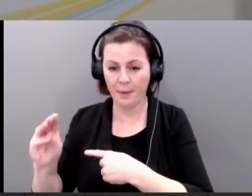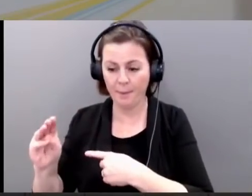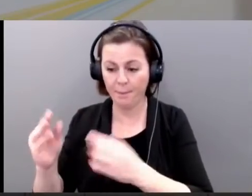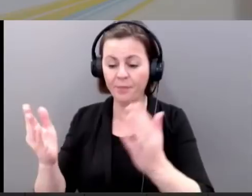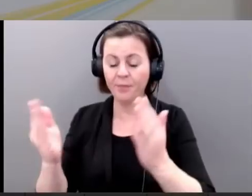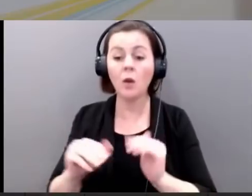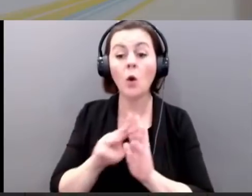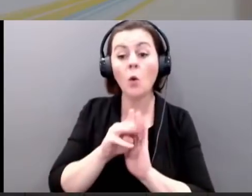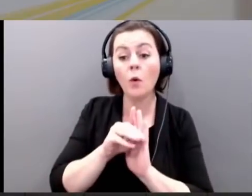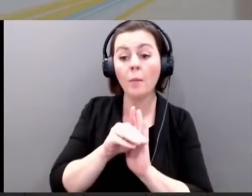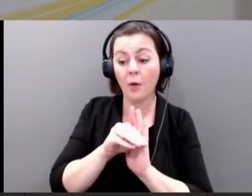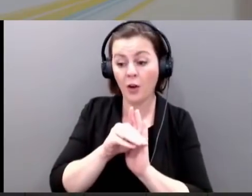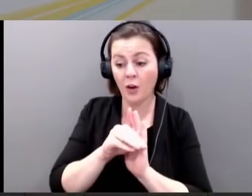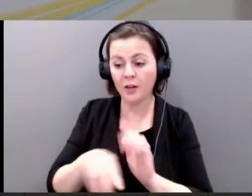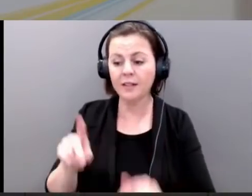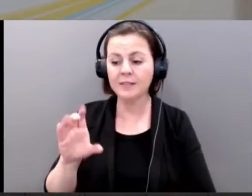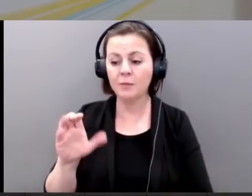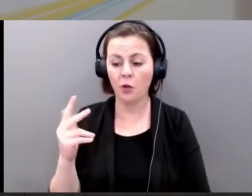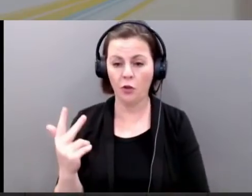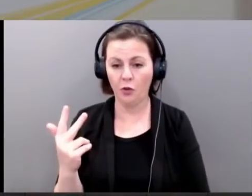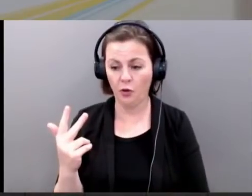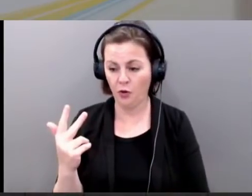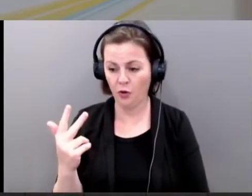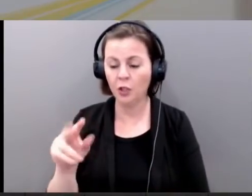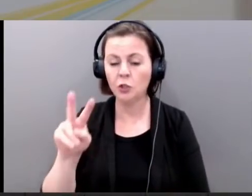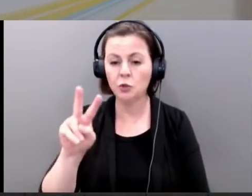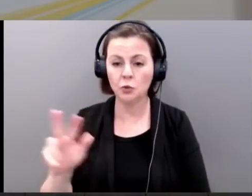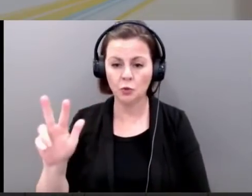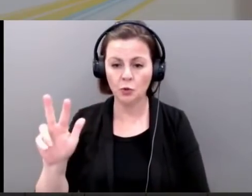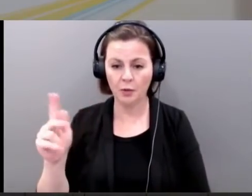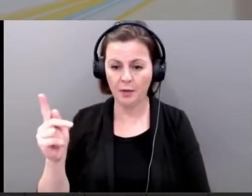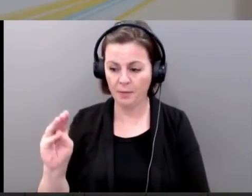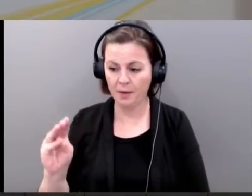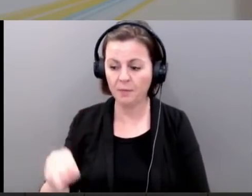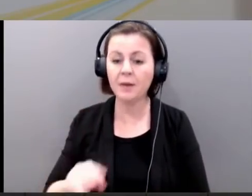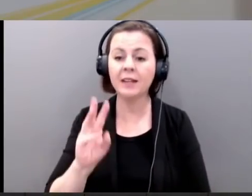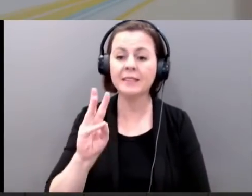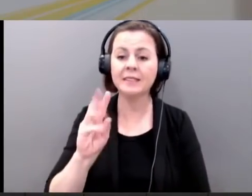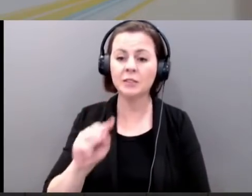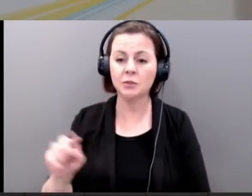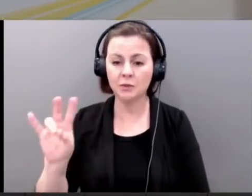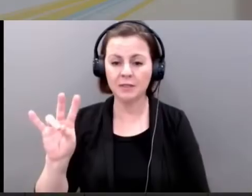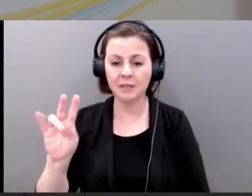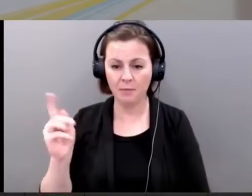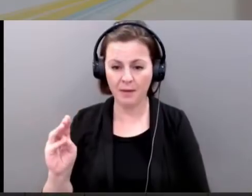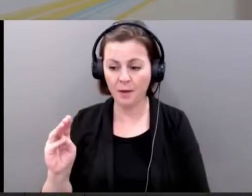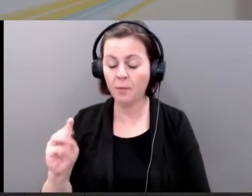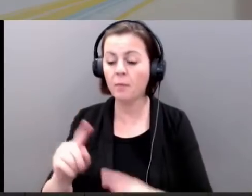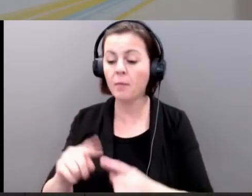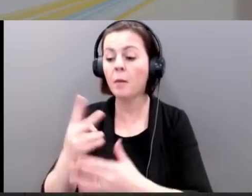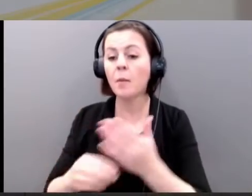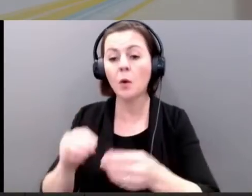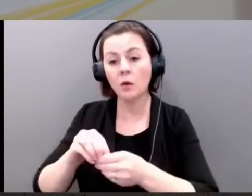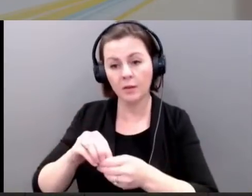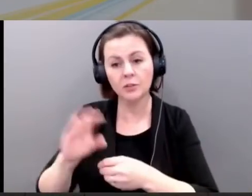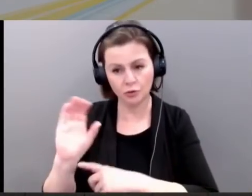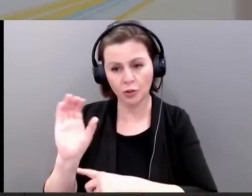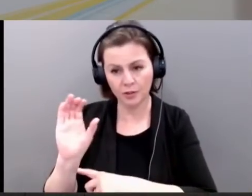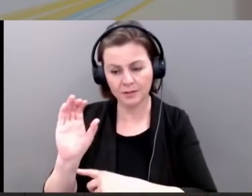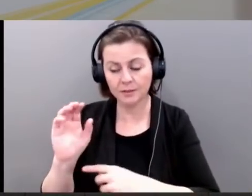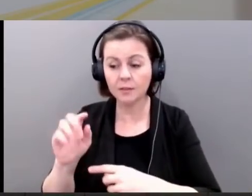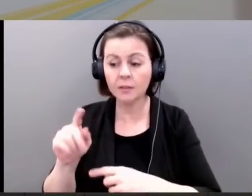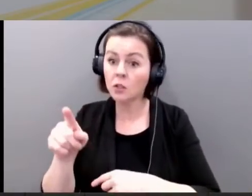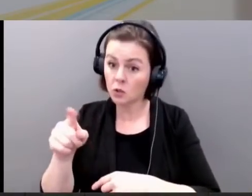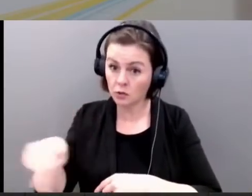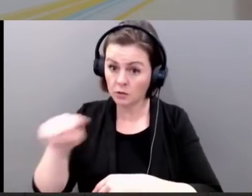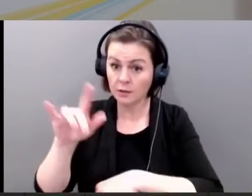3 p.m. and from 6 to 7 p.m. Anyone who is at these stores at these times should closely monitor themselves